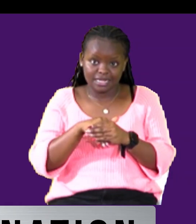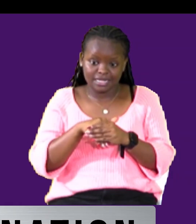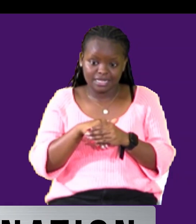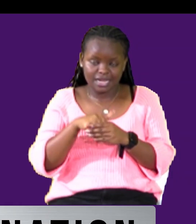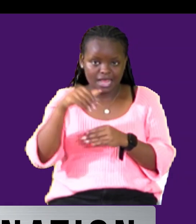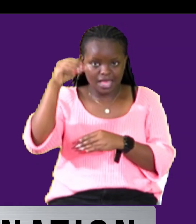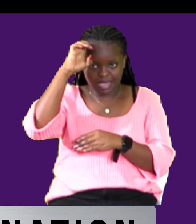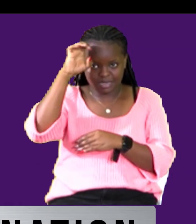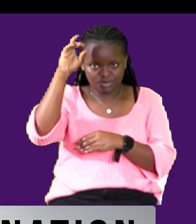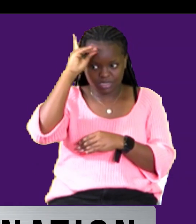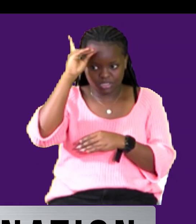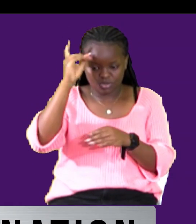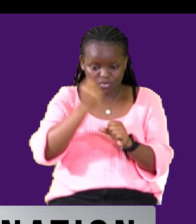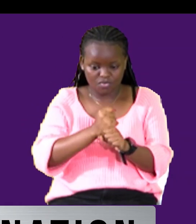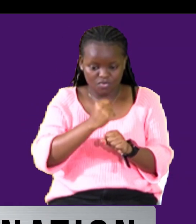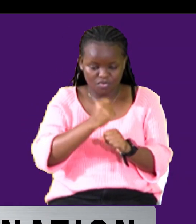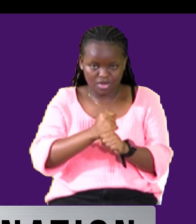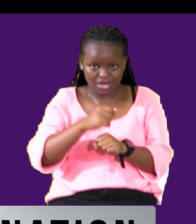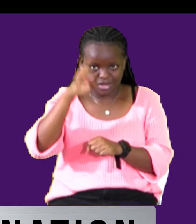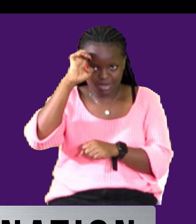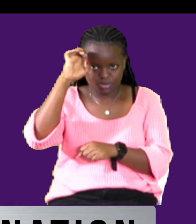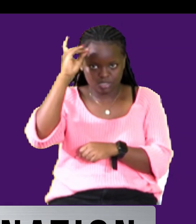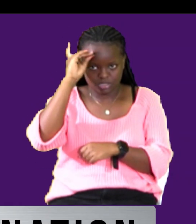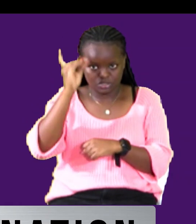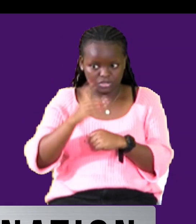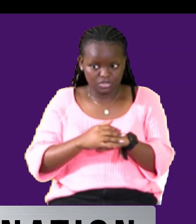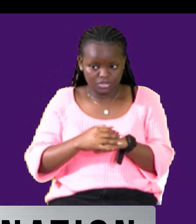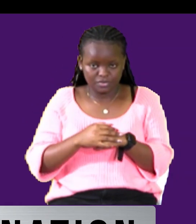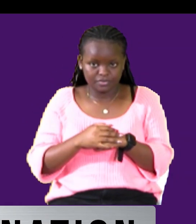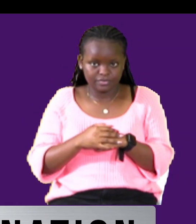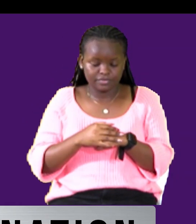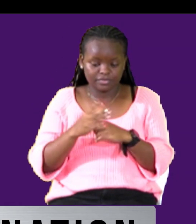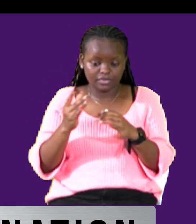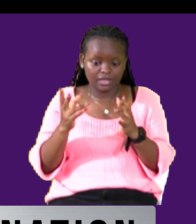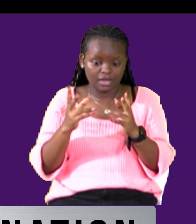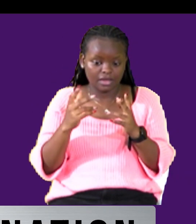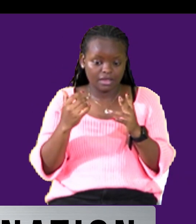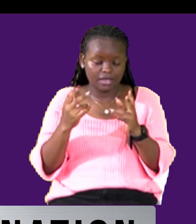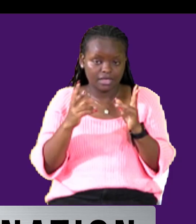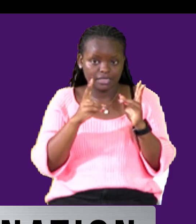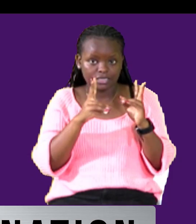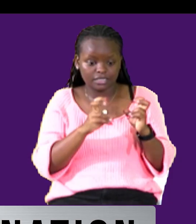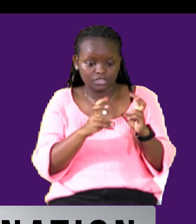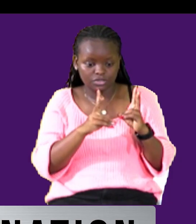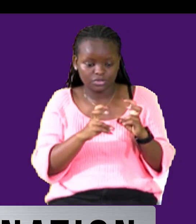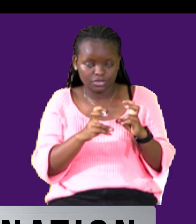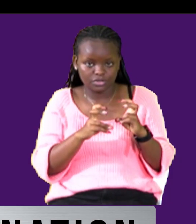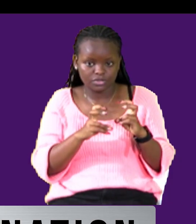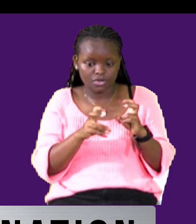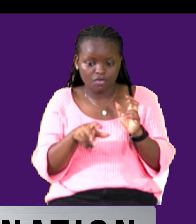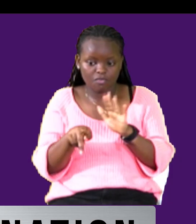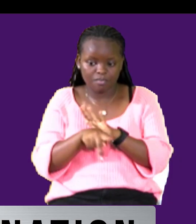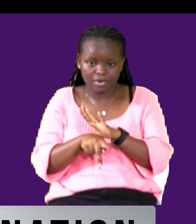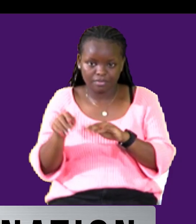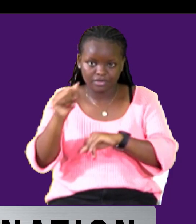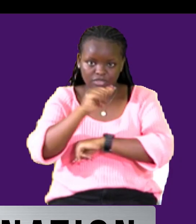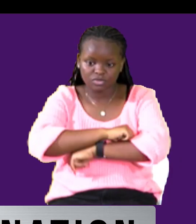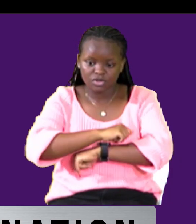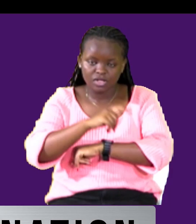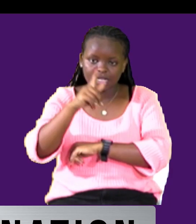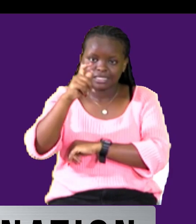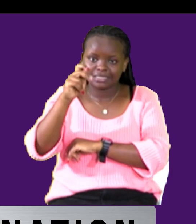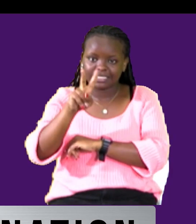education, the function education, issues of primary school, tertiary,